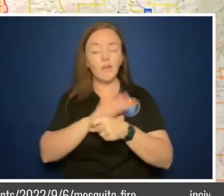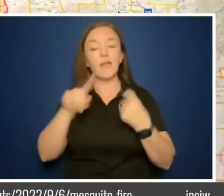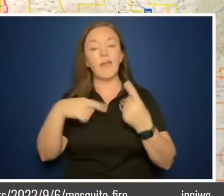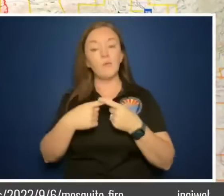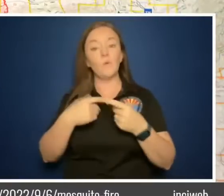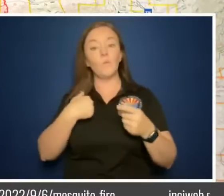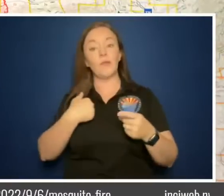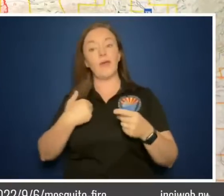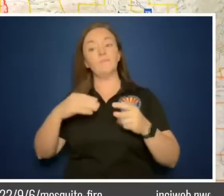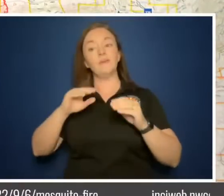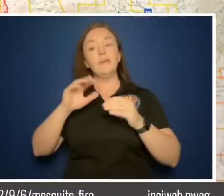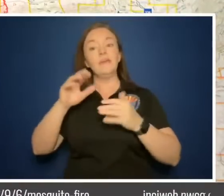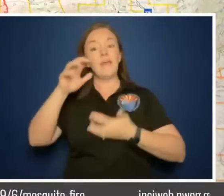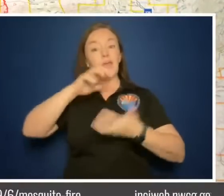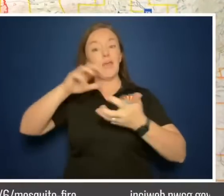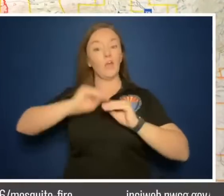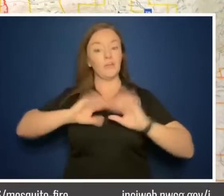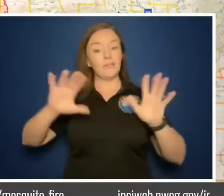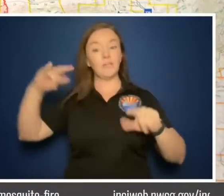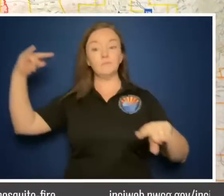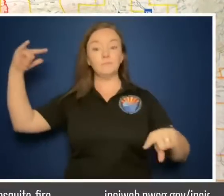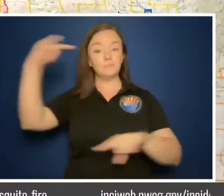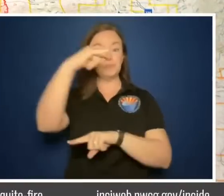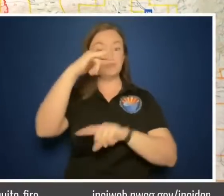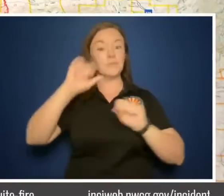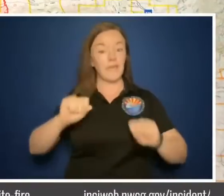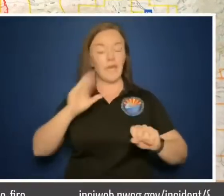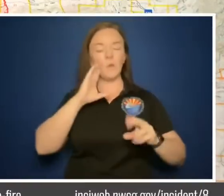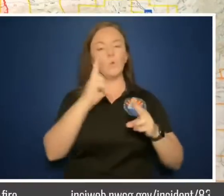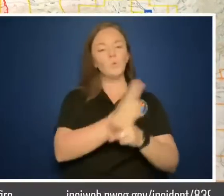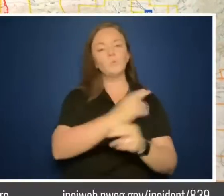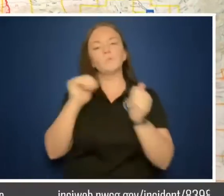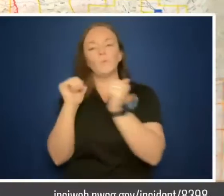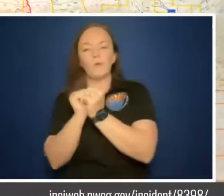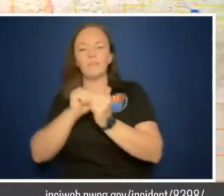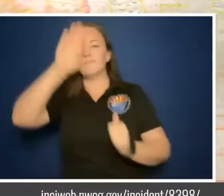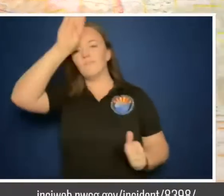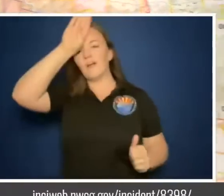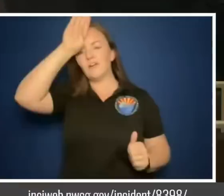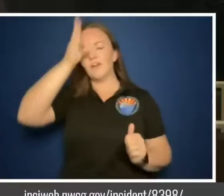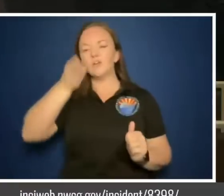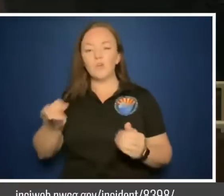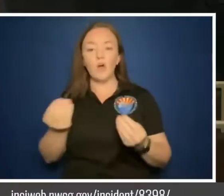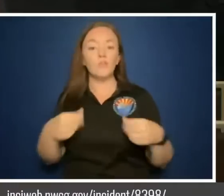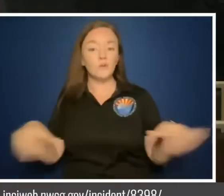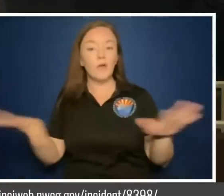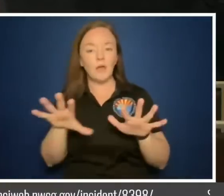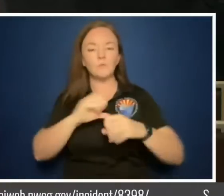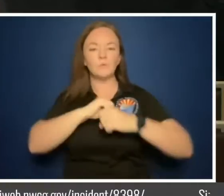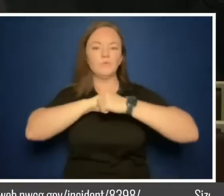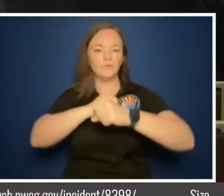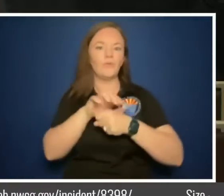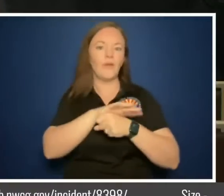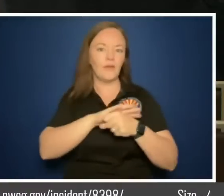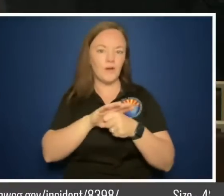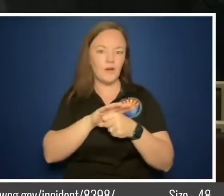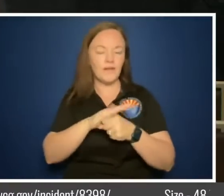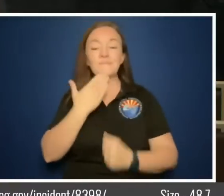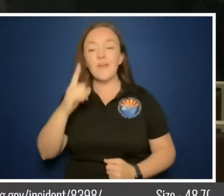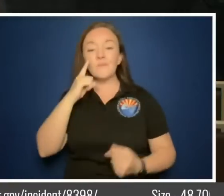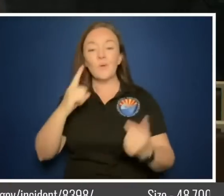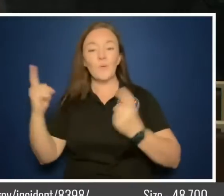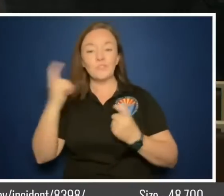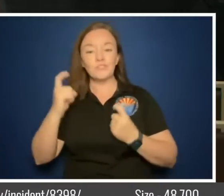in there, we'll be utilizing those along with our ground assets to make sure we can secure that area. Thank you for the questions. Thank